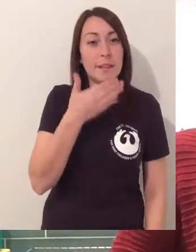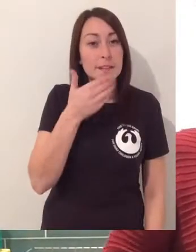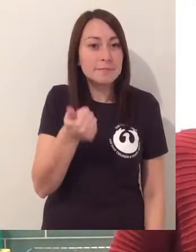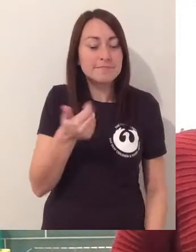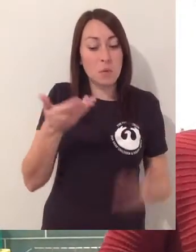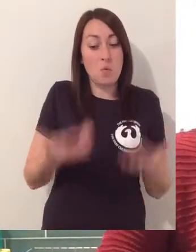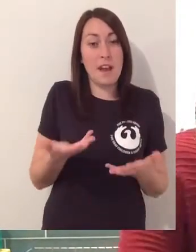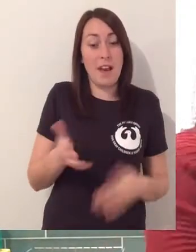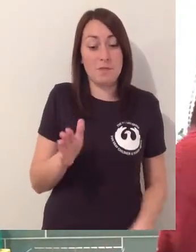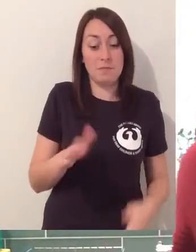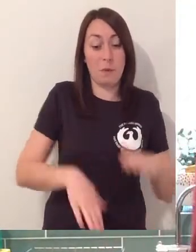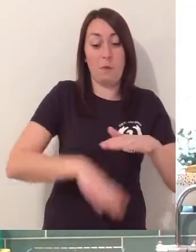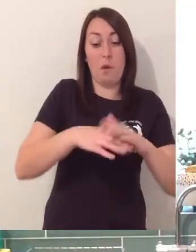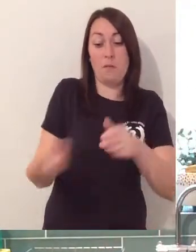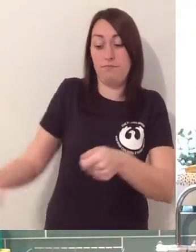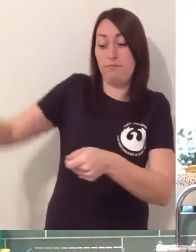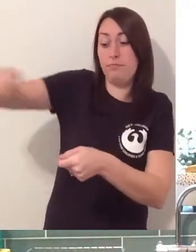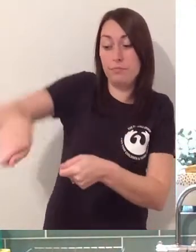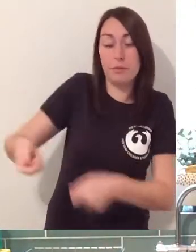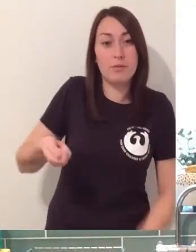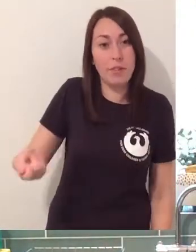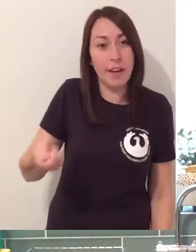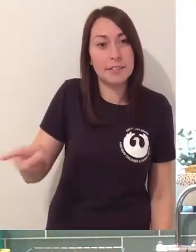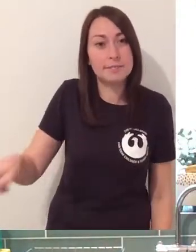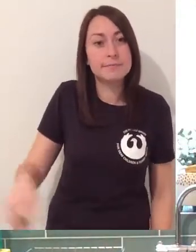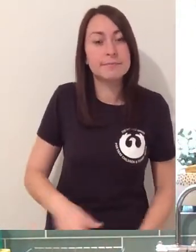Lovely, so we're going to pour all of these into your frying